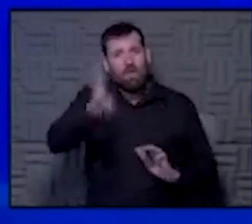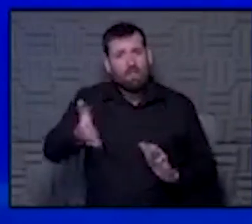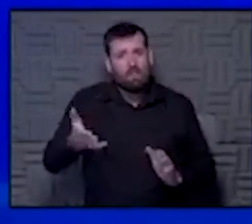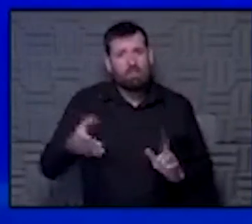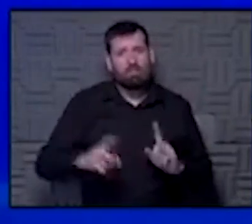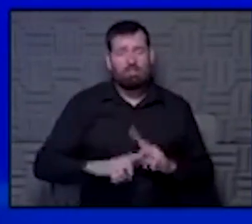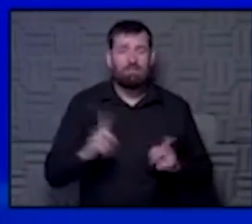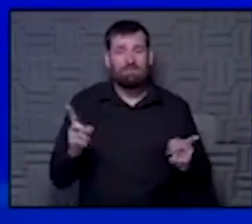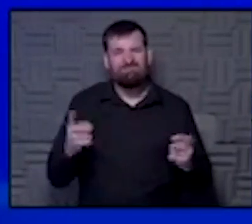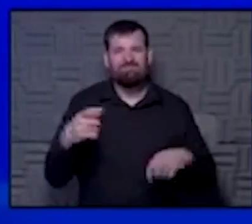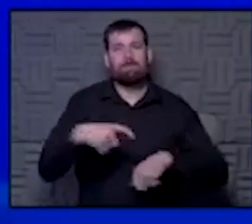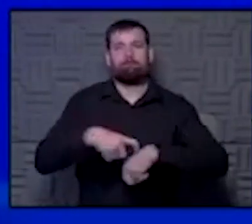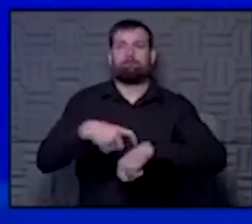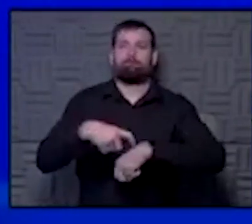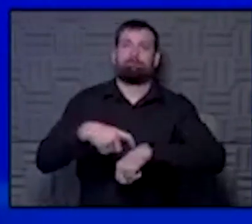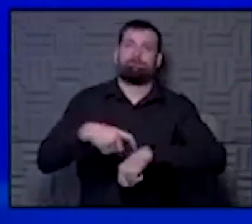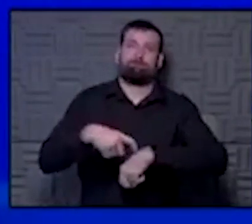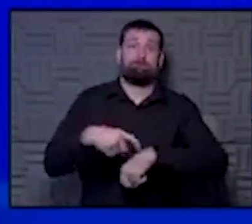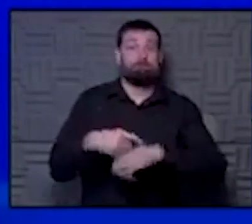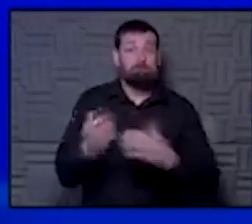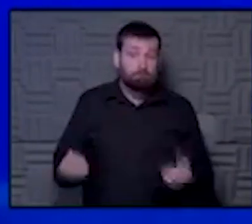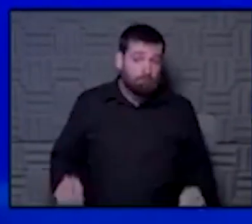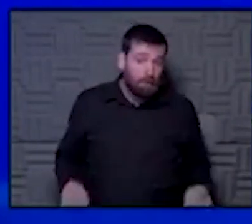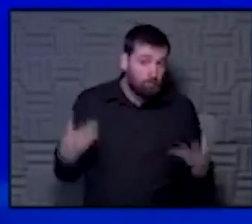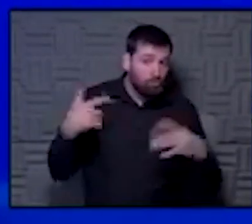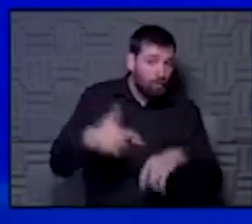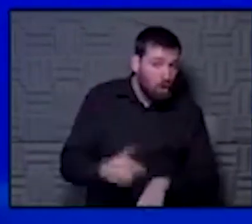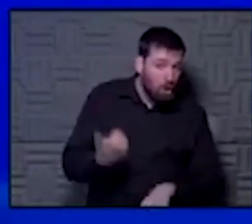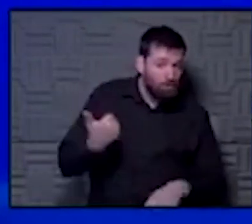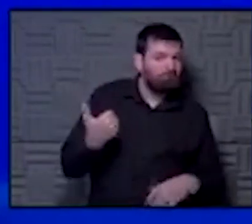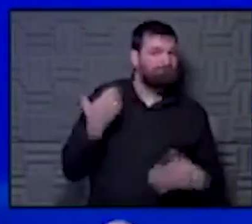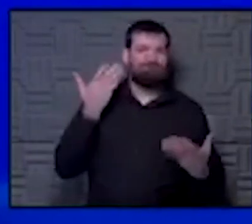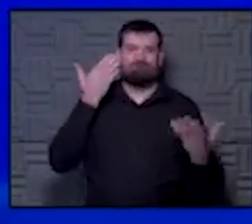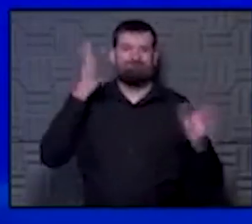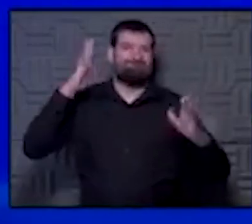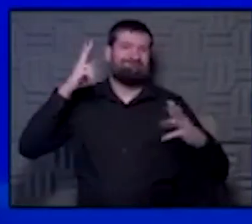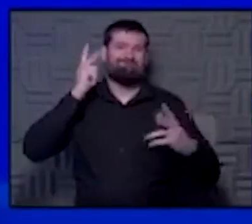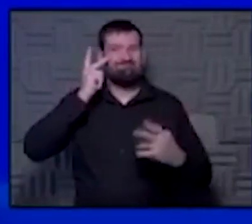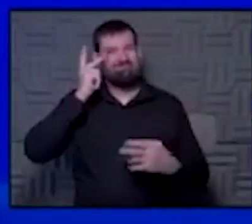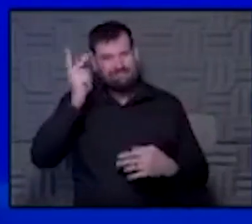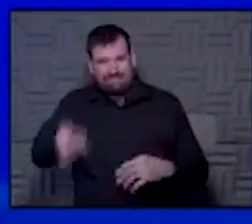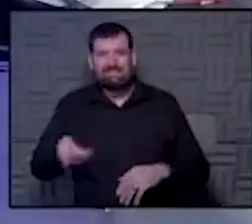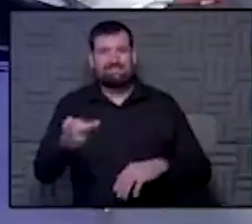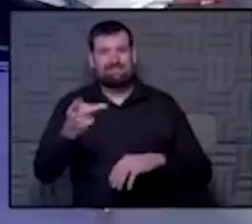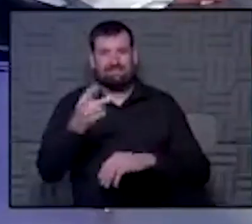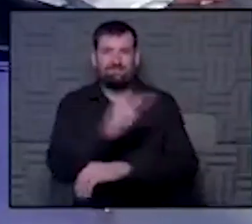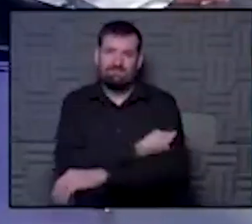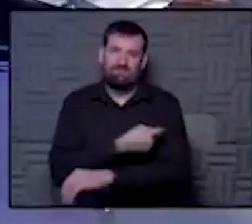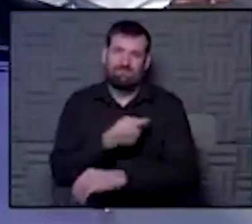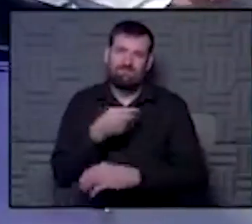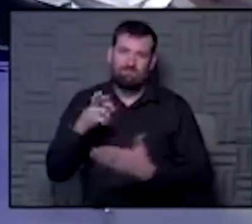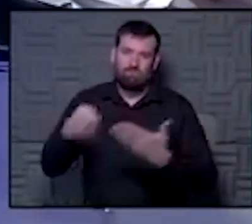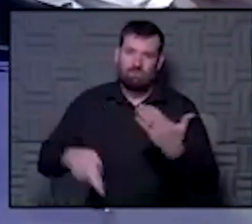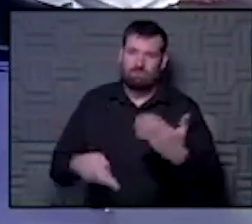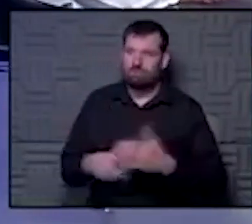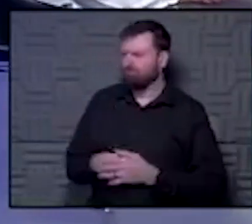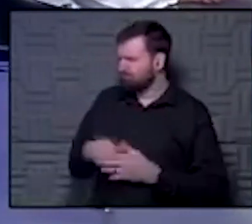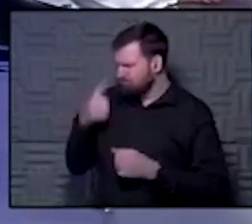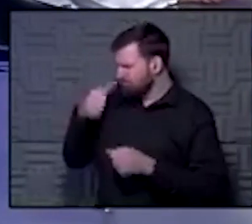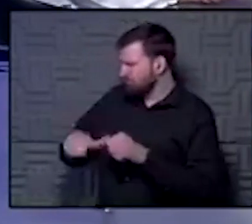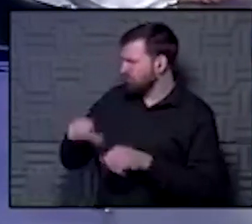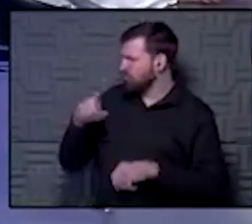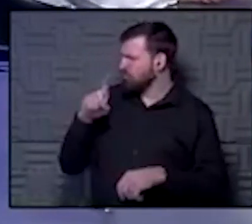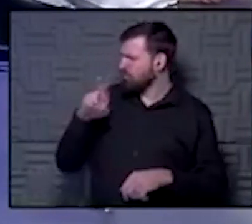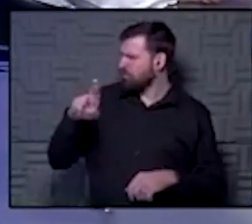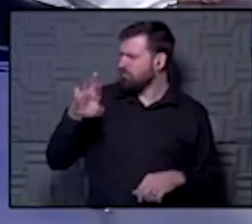just think it's going to take time. I don't know how much time until we see the actual results of those trials, Hawk. Yeah, I agree. And I can't remember if it was Dr. Fauci